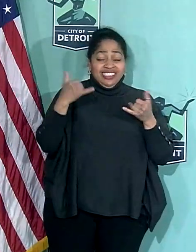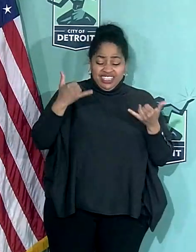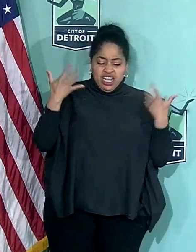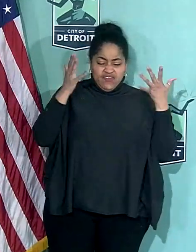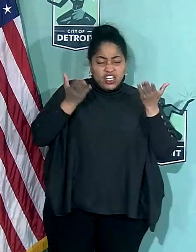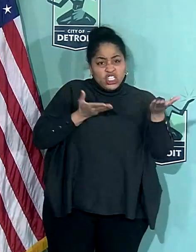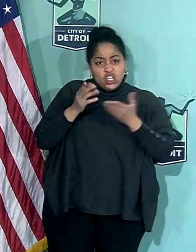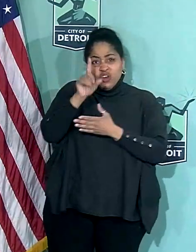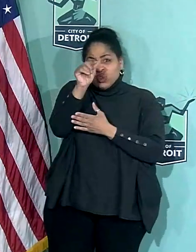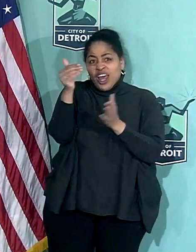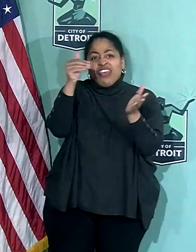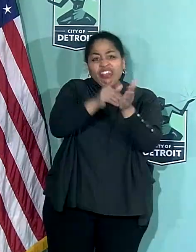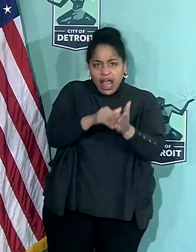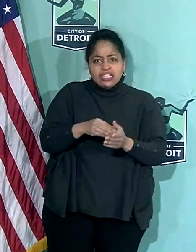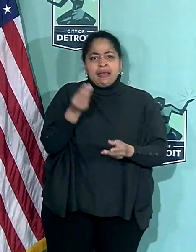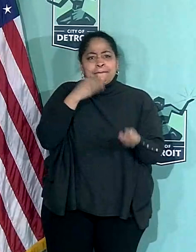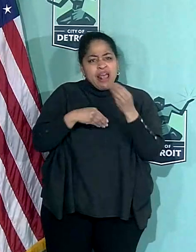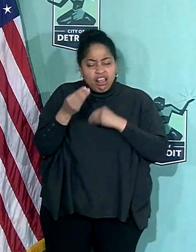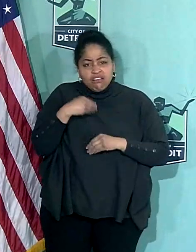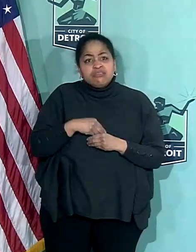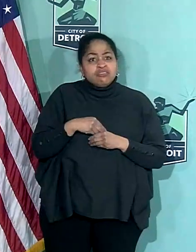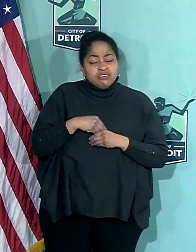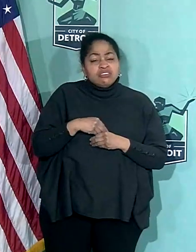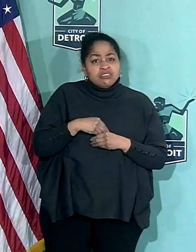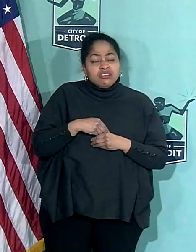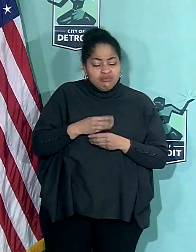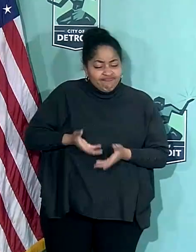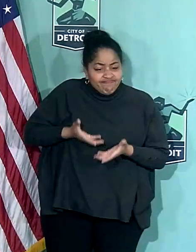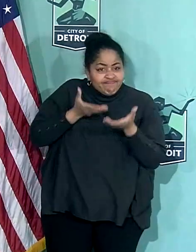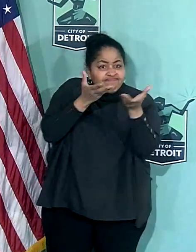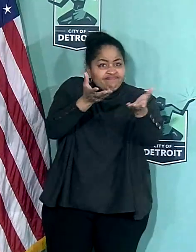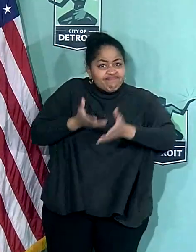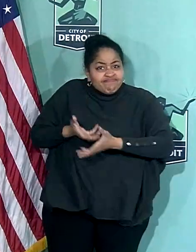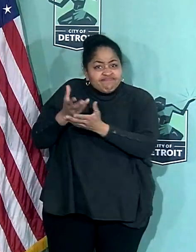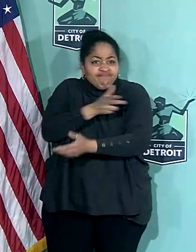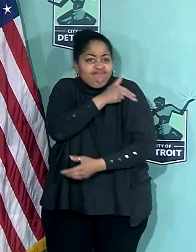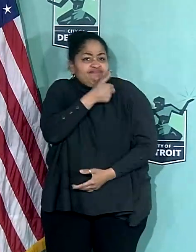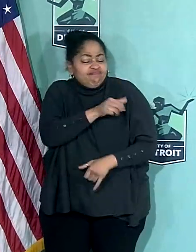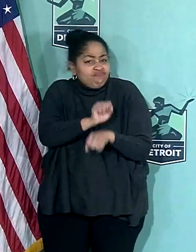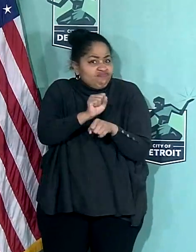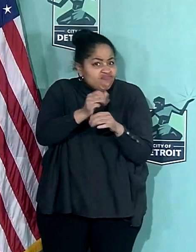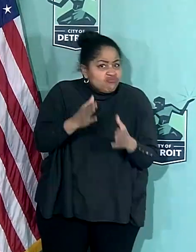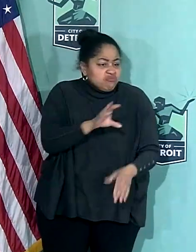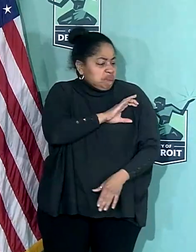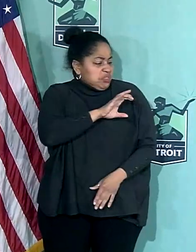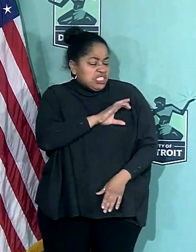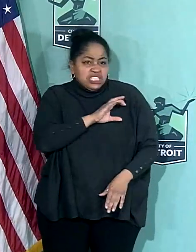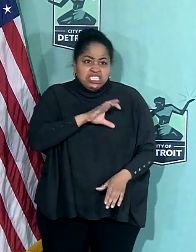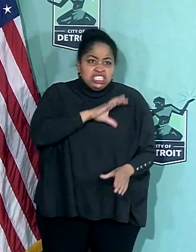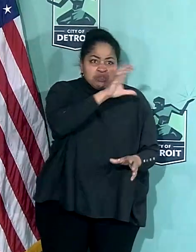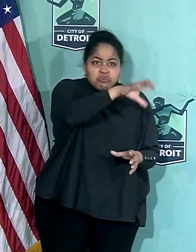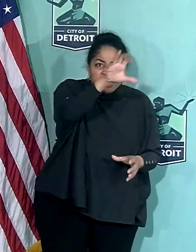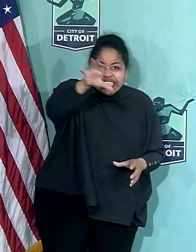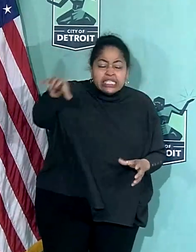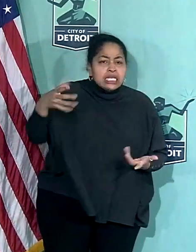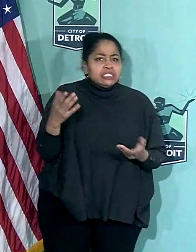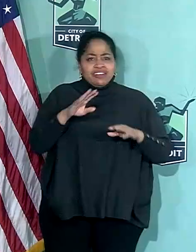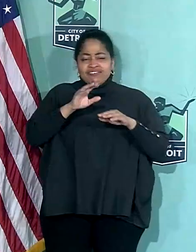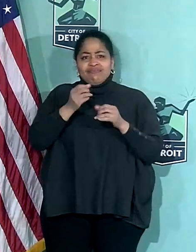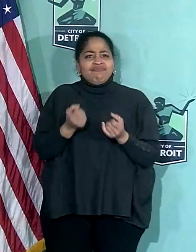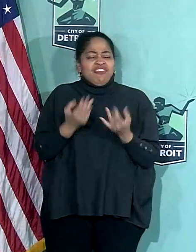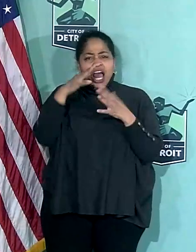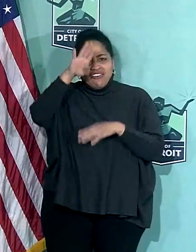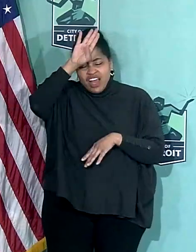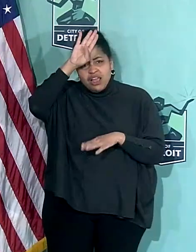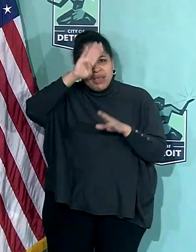20,000 meals to hospital workers, to police precincts, to firehouses, to the